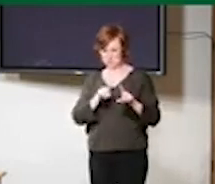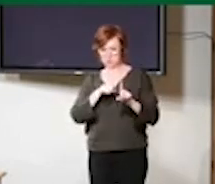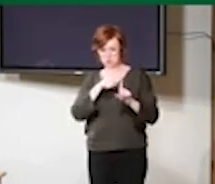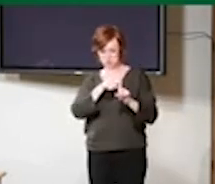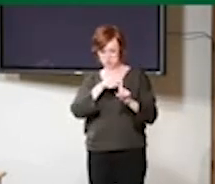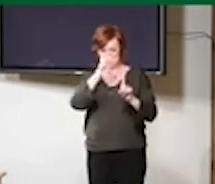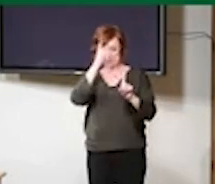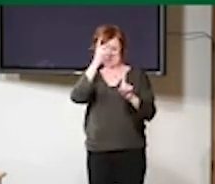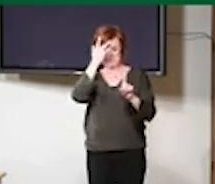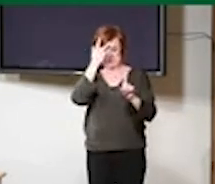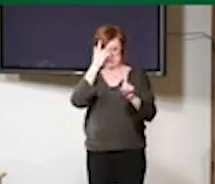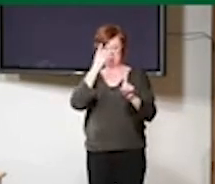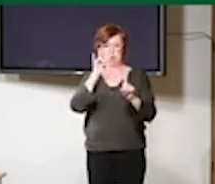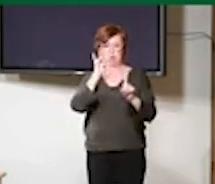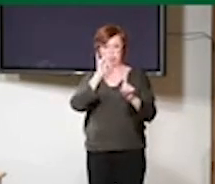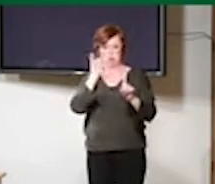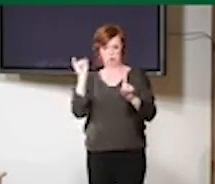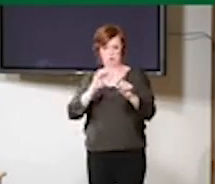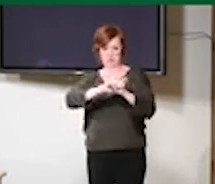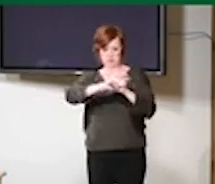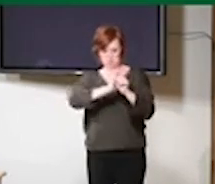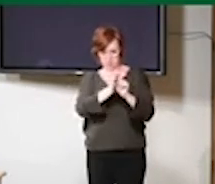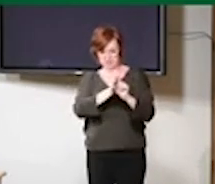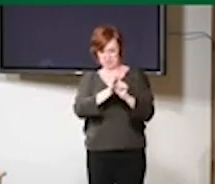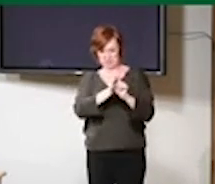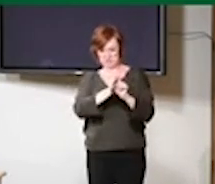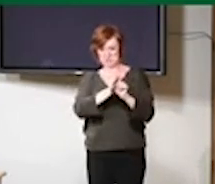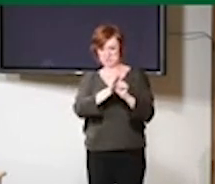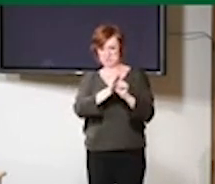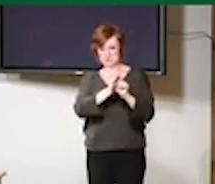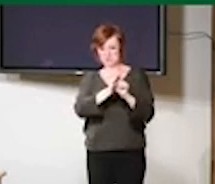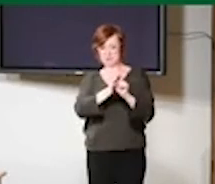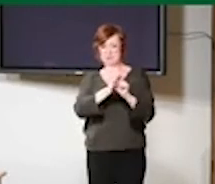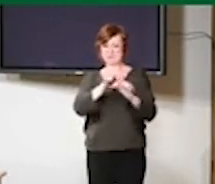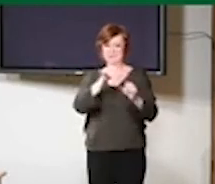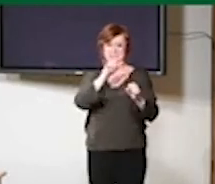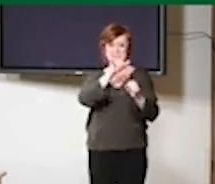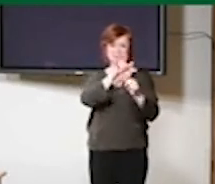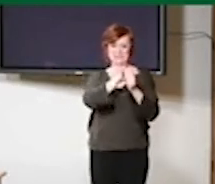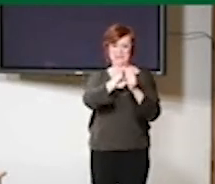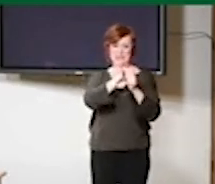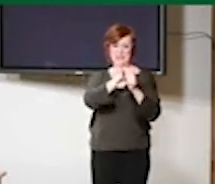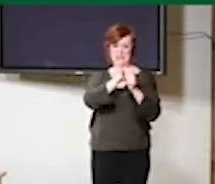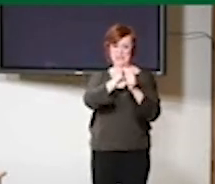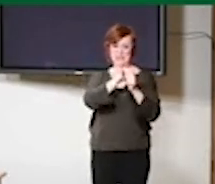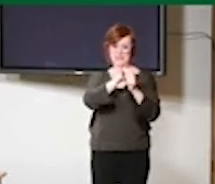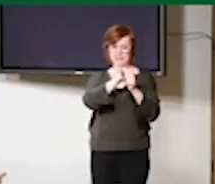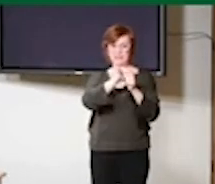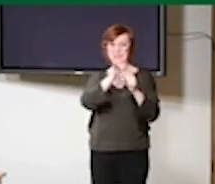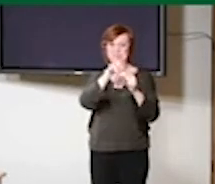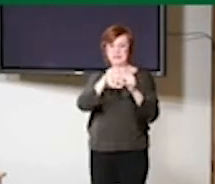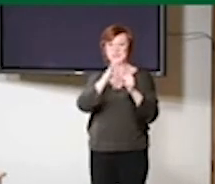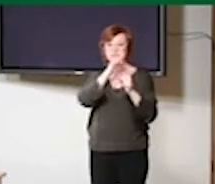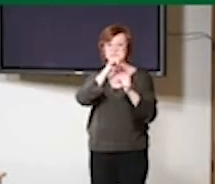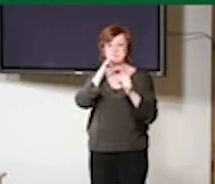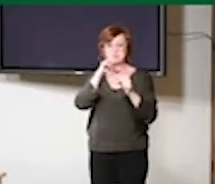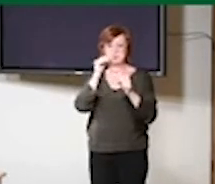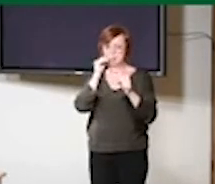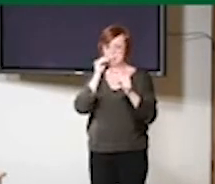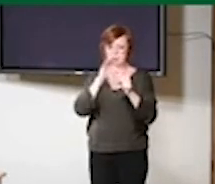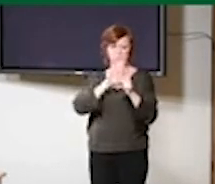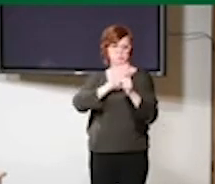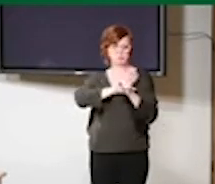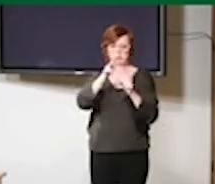of COVID-19 or diagnosed, they will be treated in place versus being transported to hospitals. So what